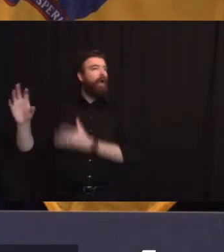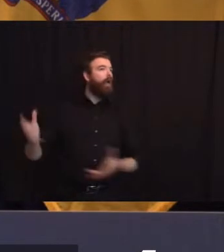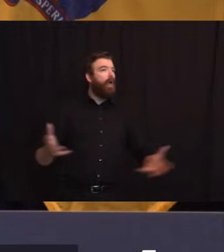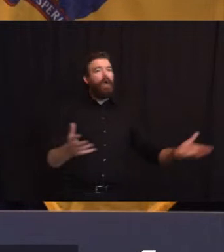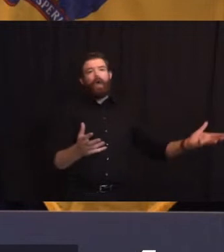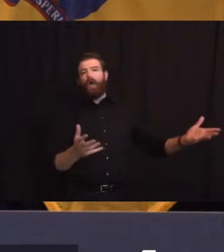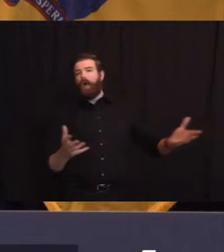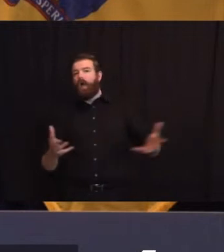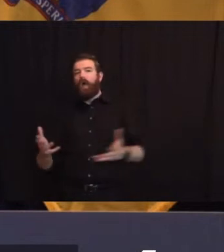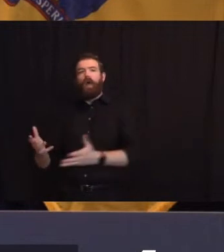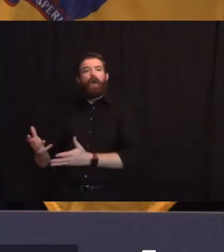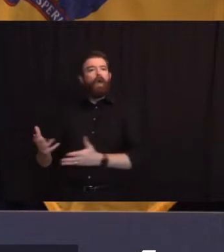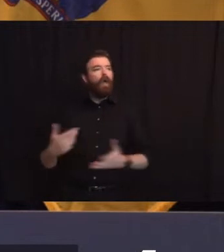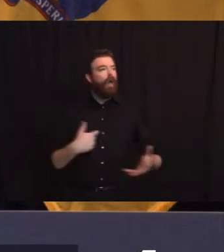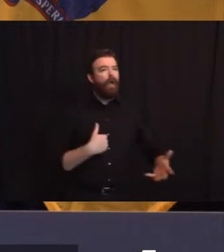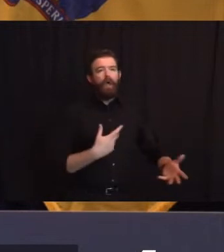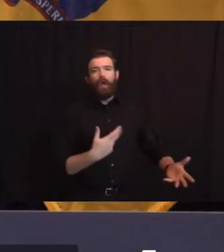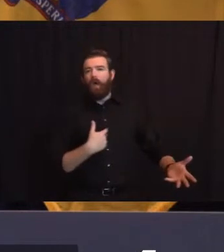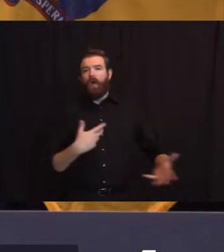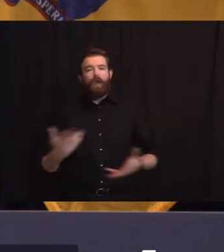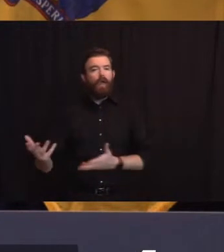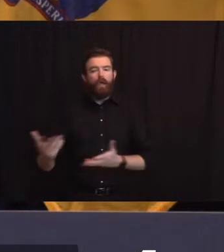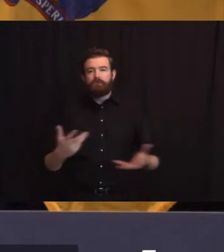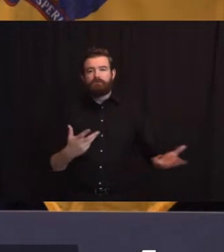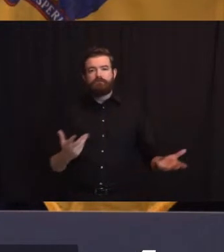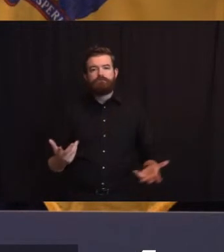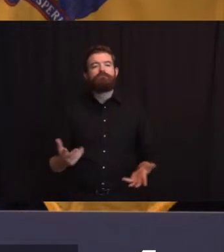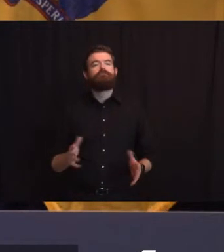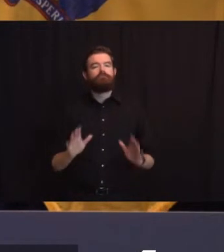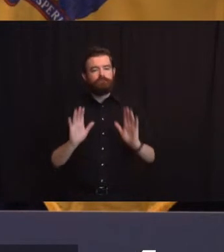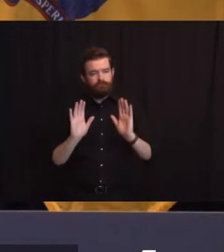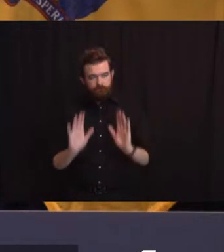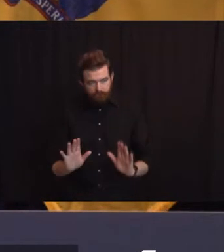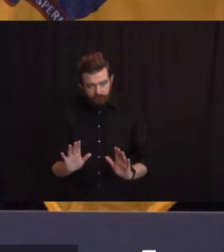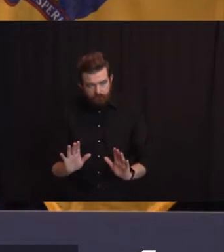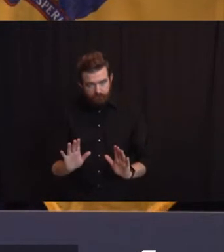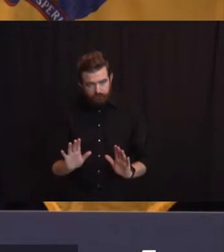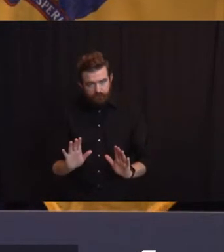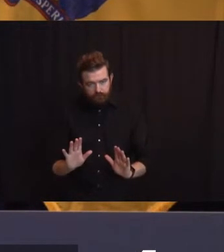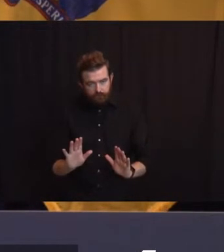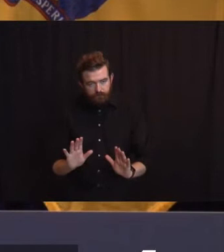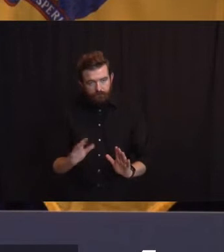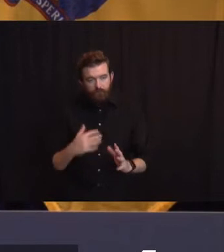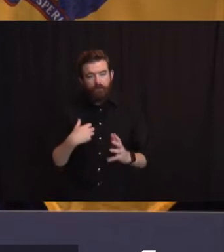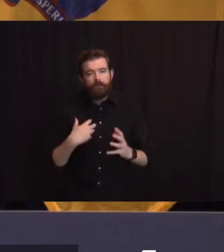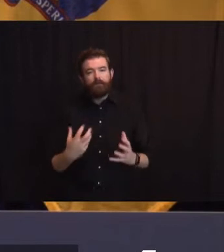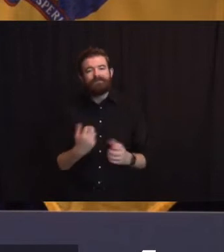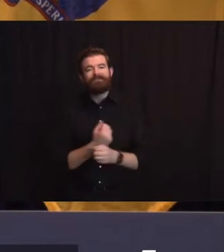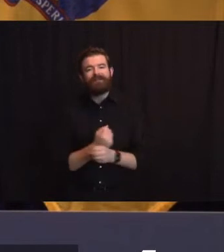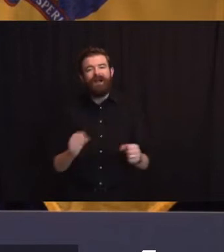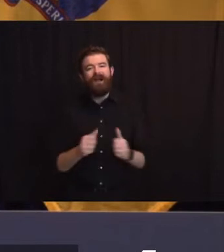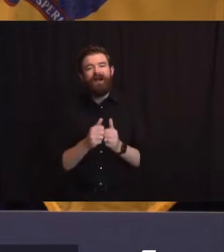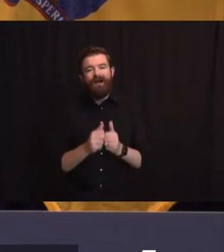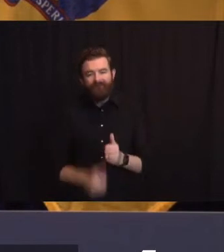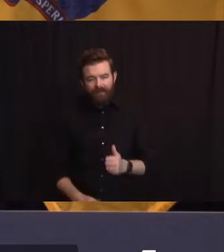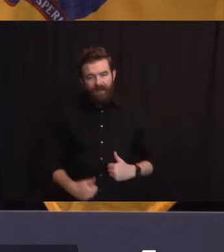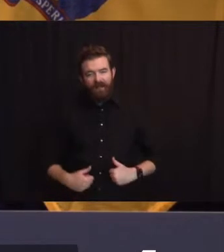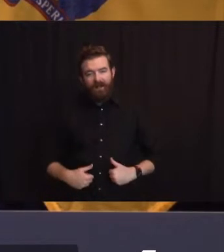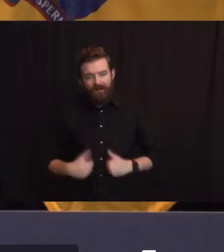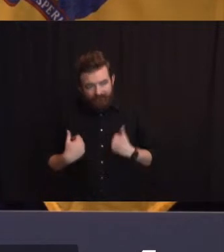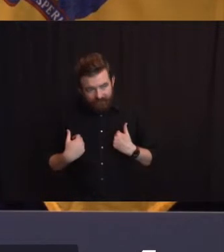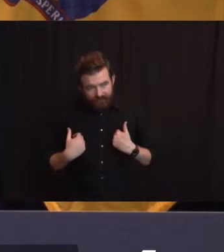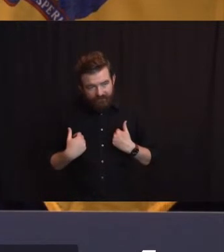respect, if we could save one life by leaving this in place a little bit longer, then at the end of the day, that's our